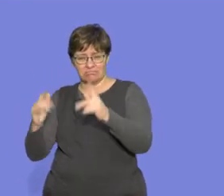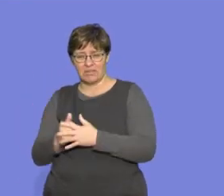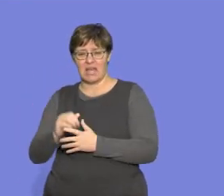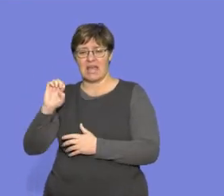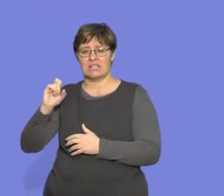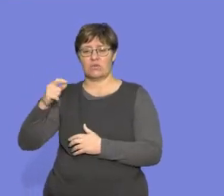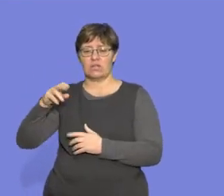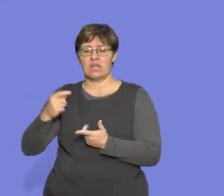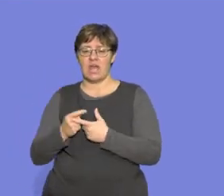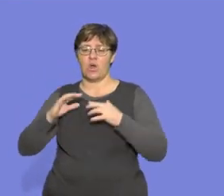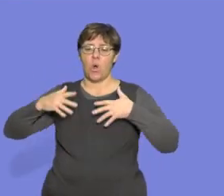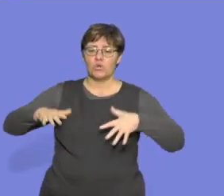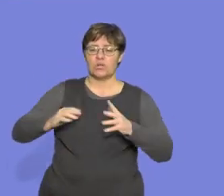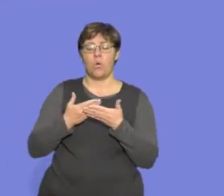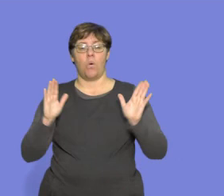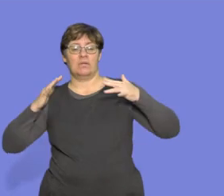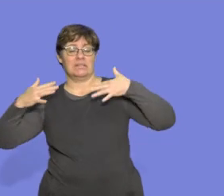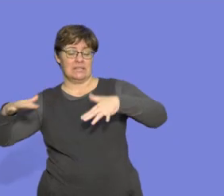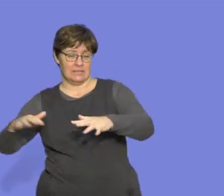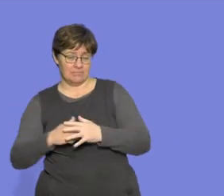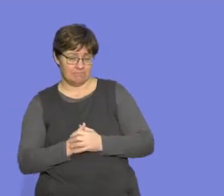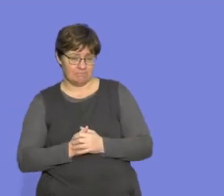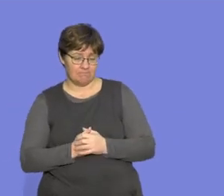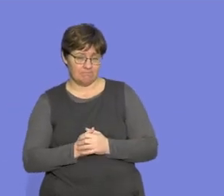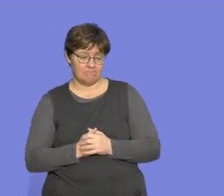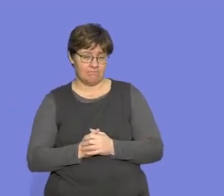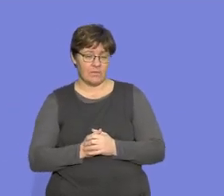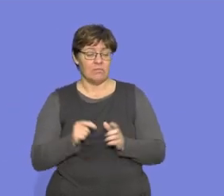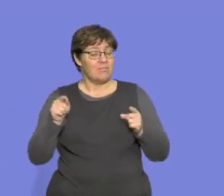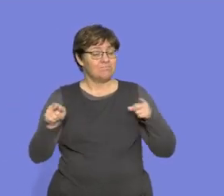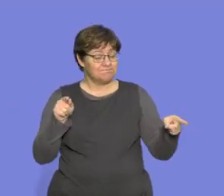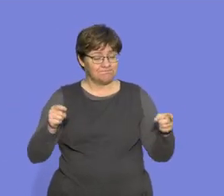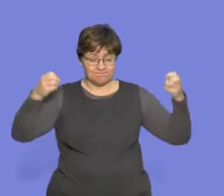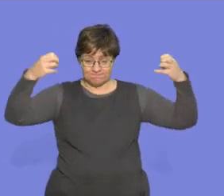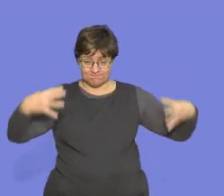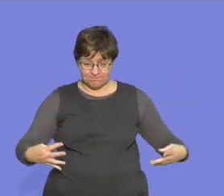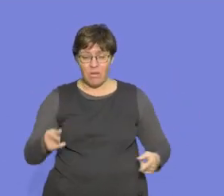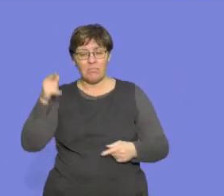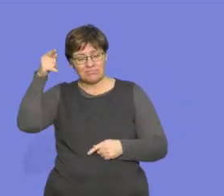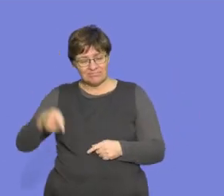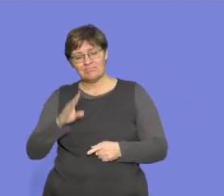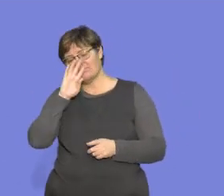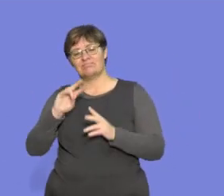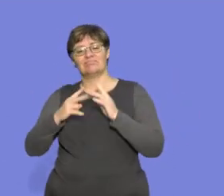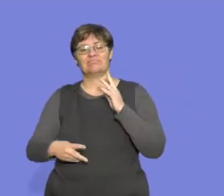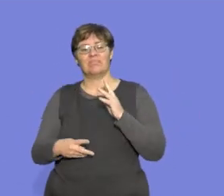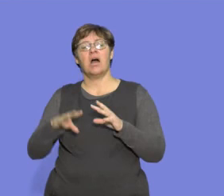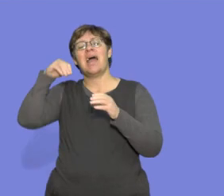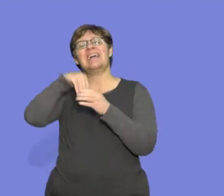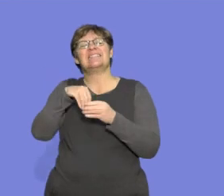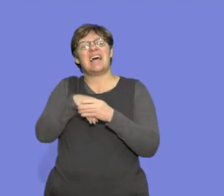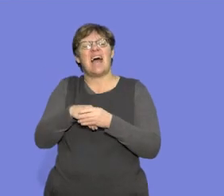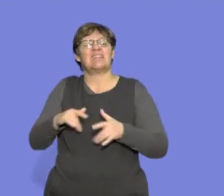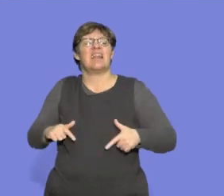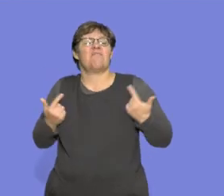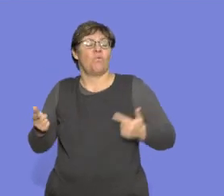and your open seas. And guys, when we try and unpack these, we're going to have to look at, again, the typical type of microorganisms or